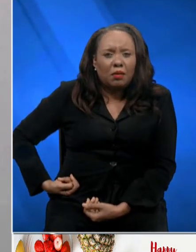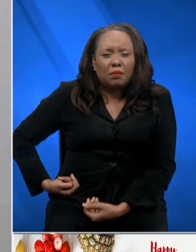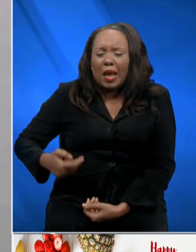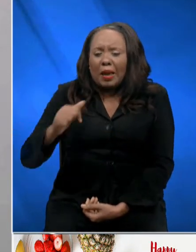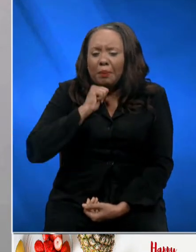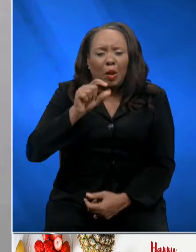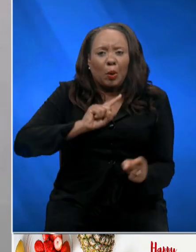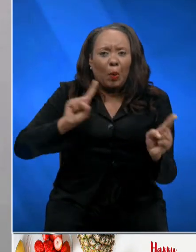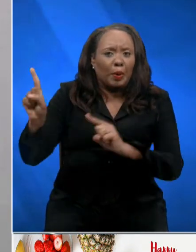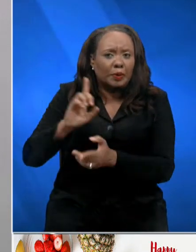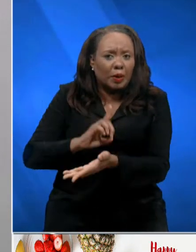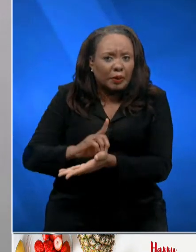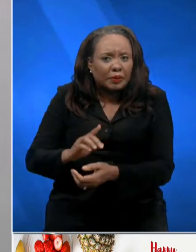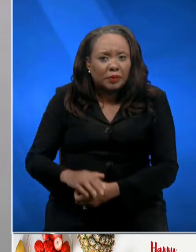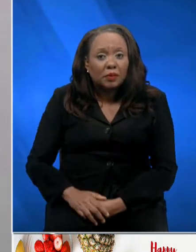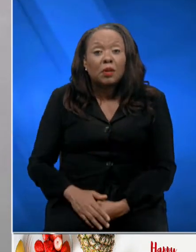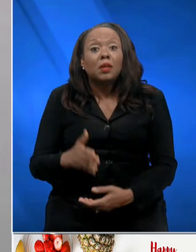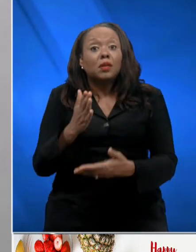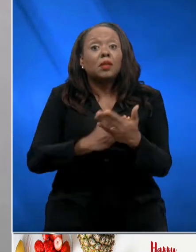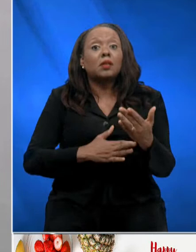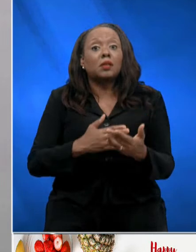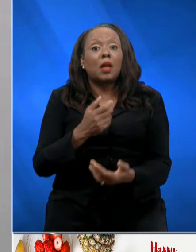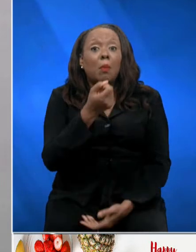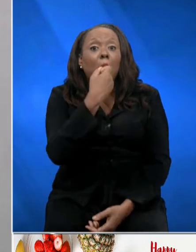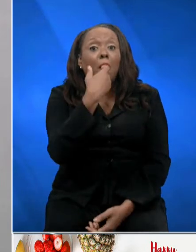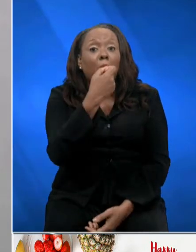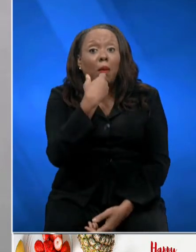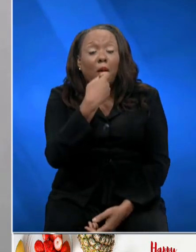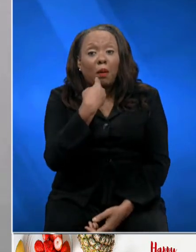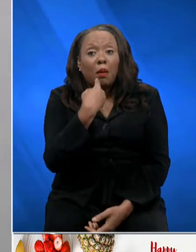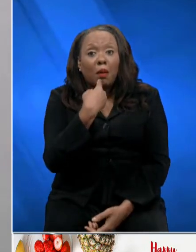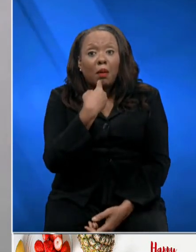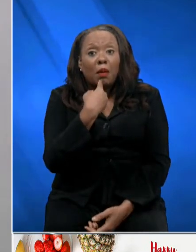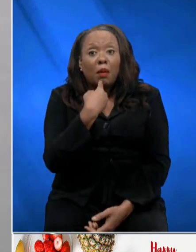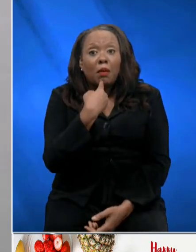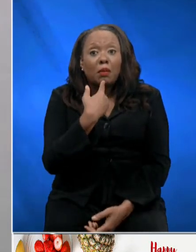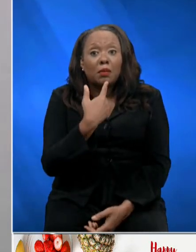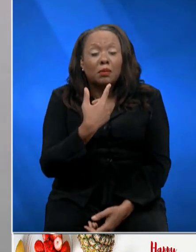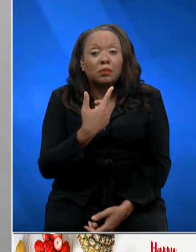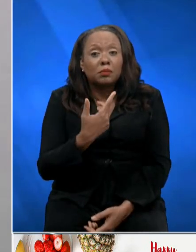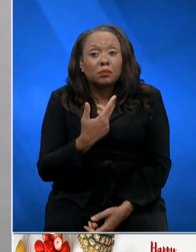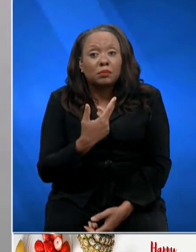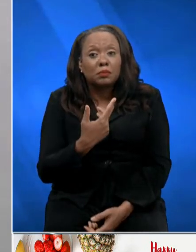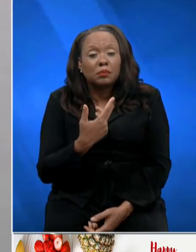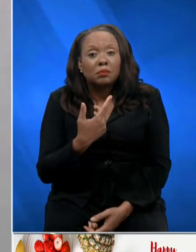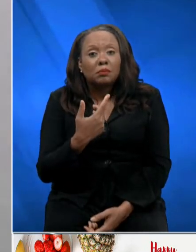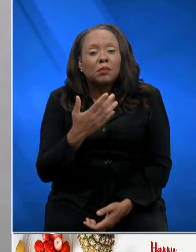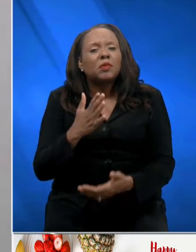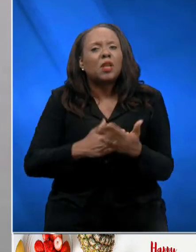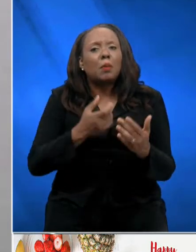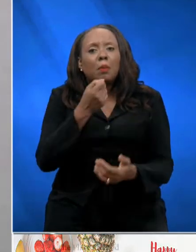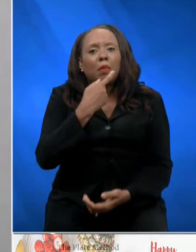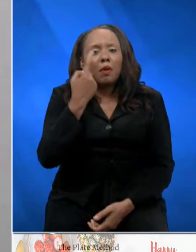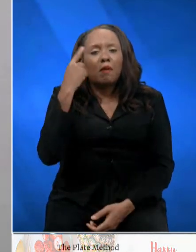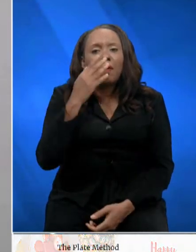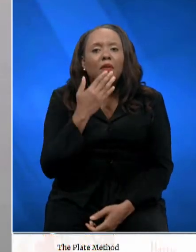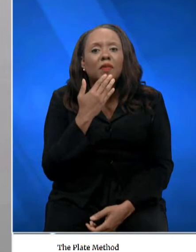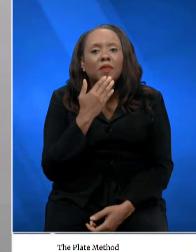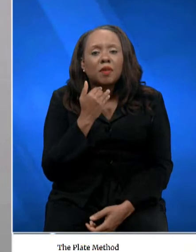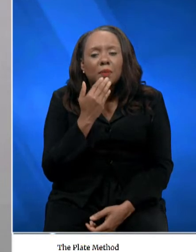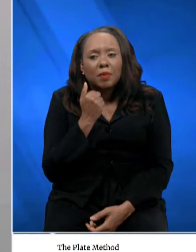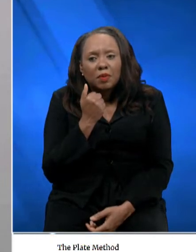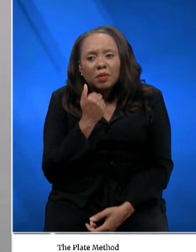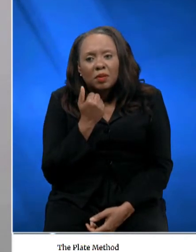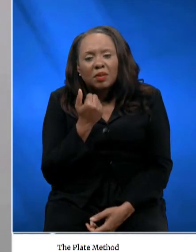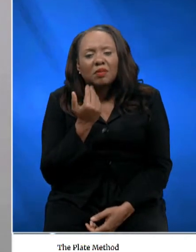for diabetes, some of the more common ones, can actually cause a few, I would say, uncomfortable effects,